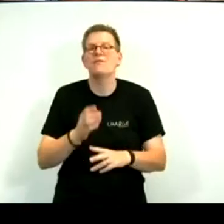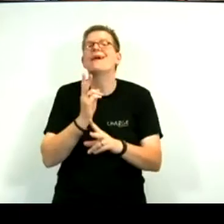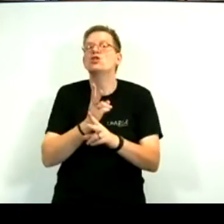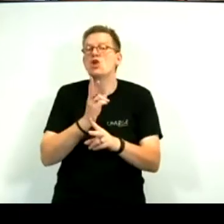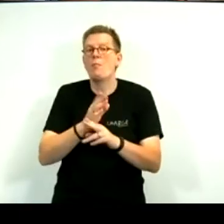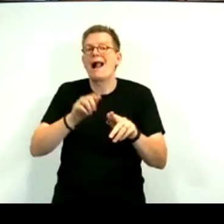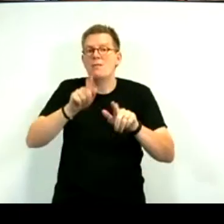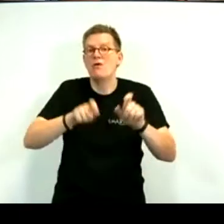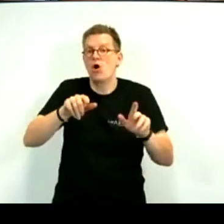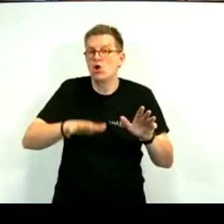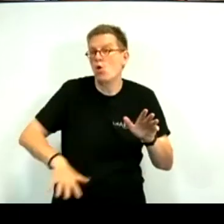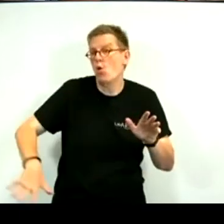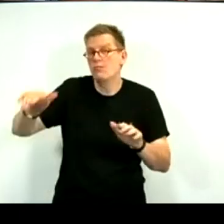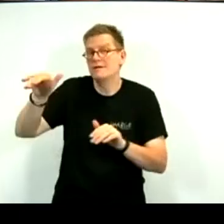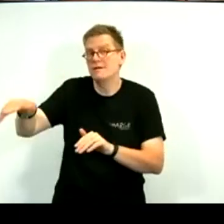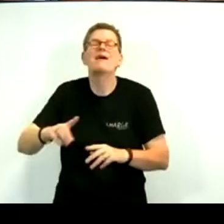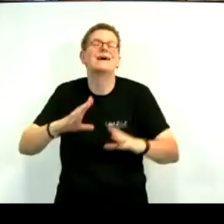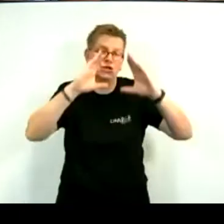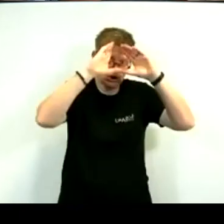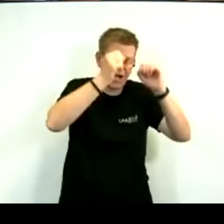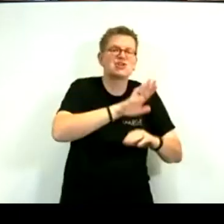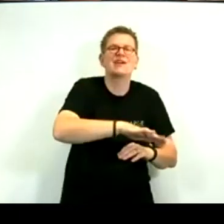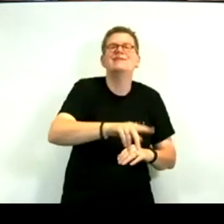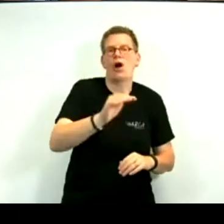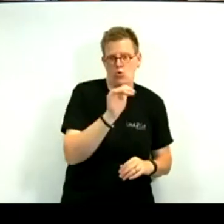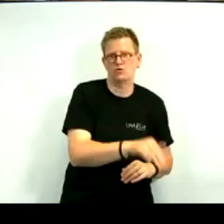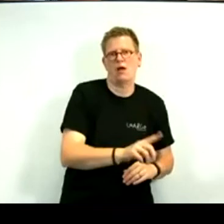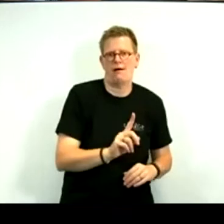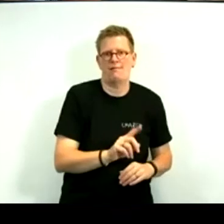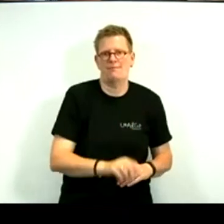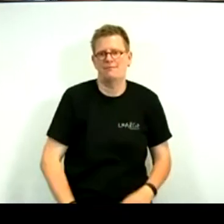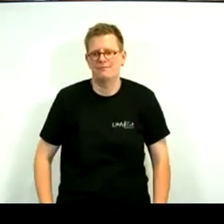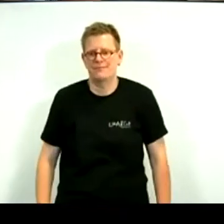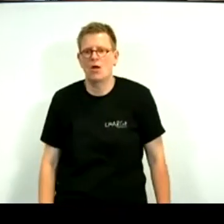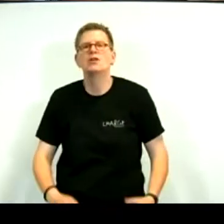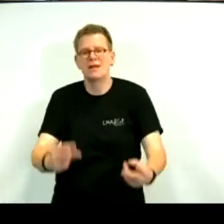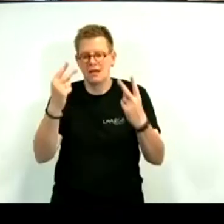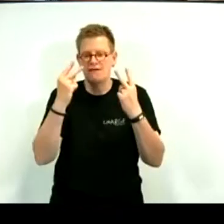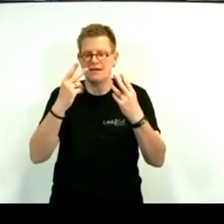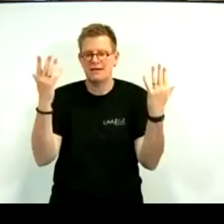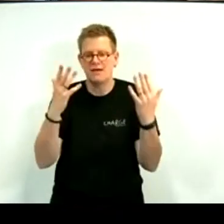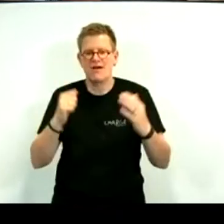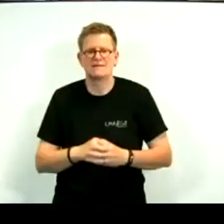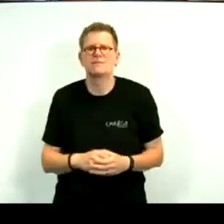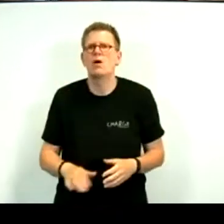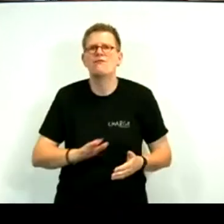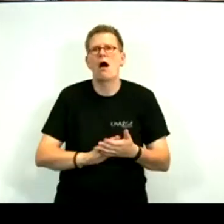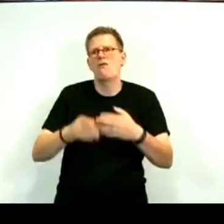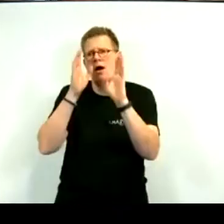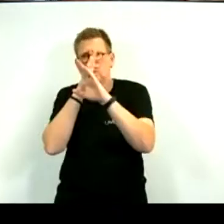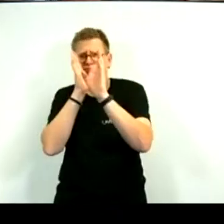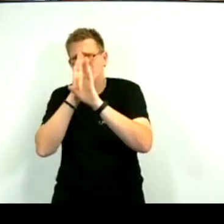charge. And it's important not to miss them because we're looking at more charge-specific eye